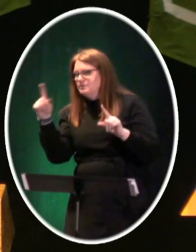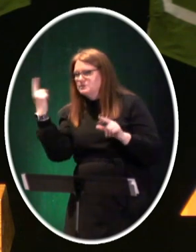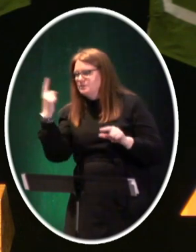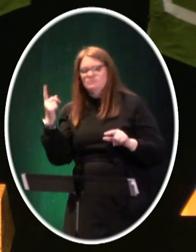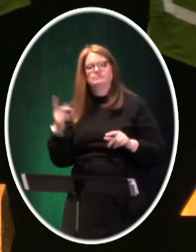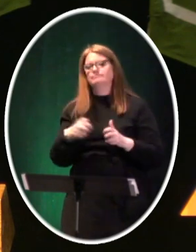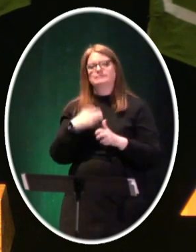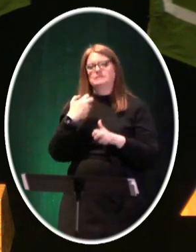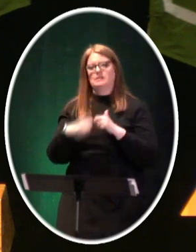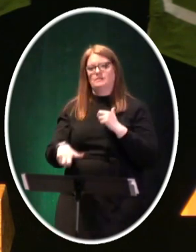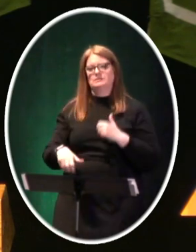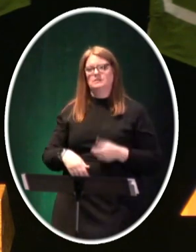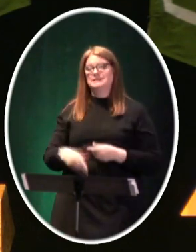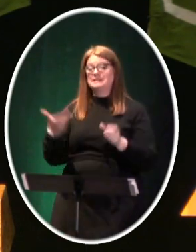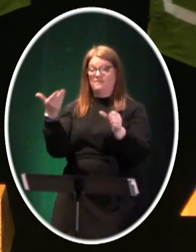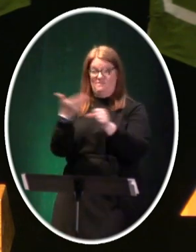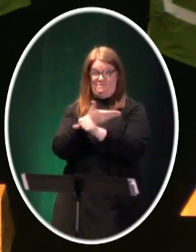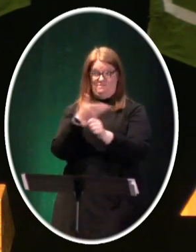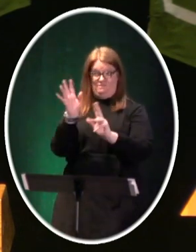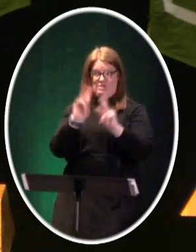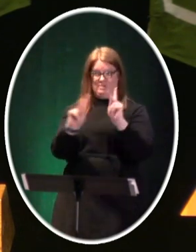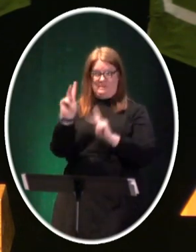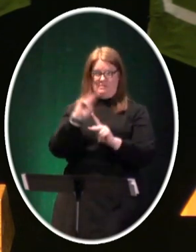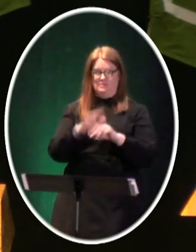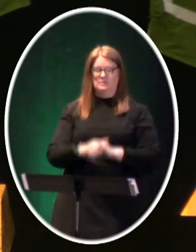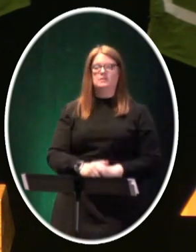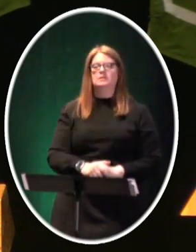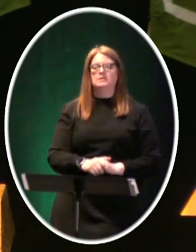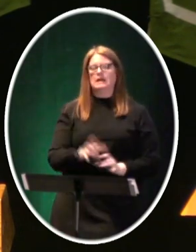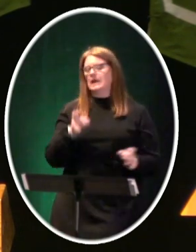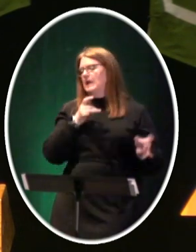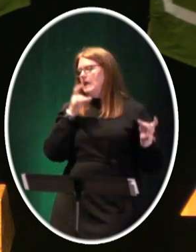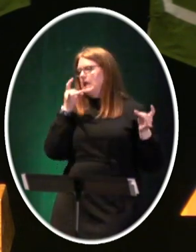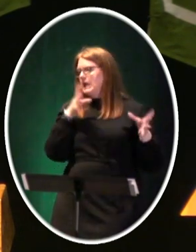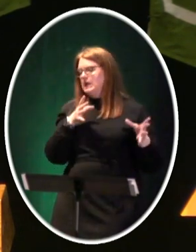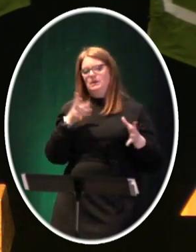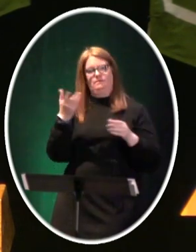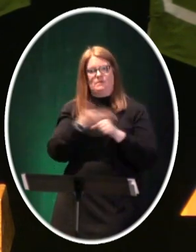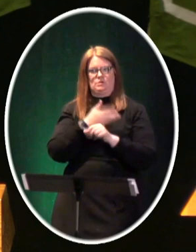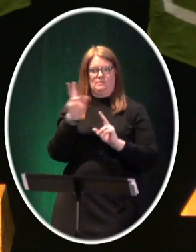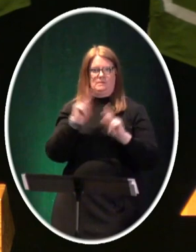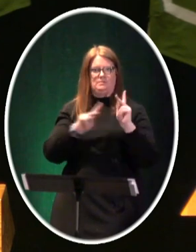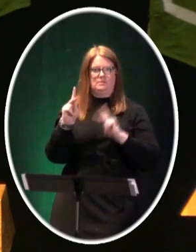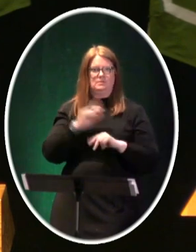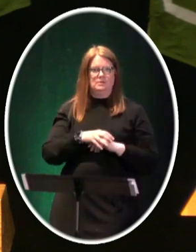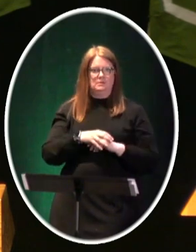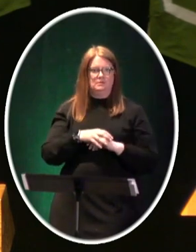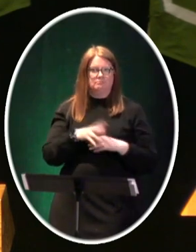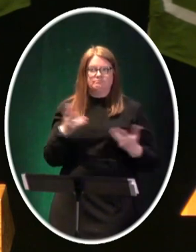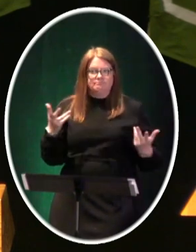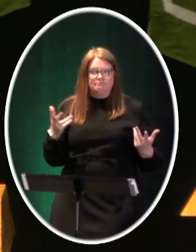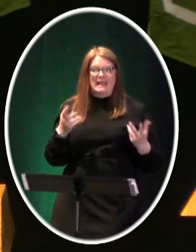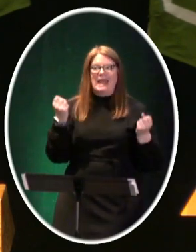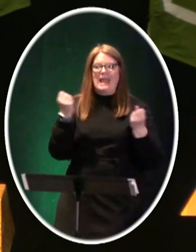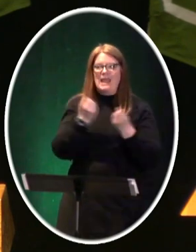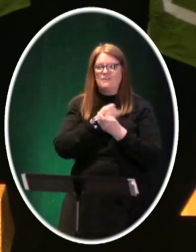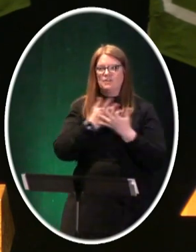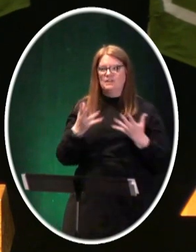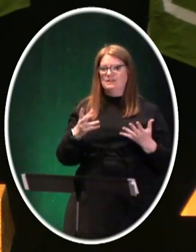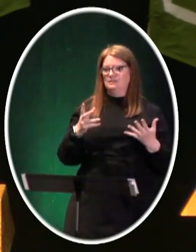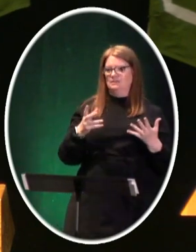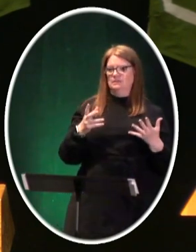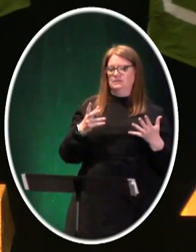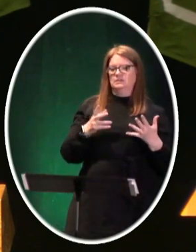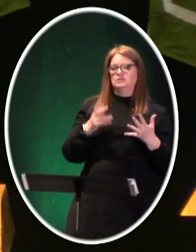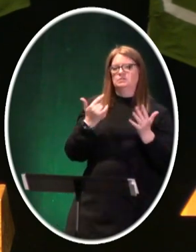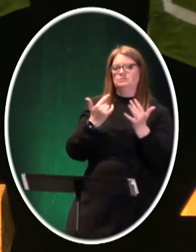thing is having to fire people. I hated doing that. I hated that. I did everything I could to not have to do that,